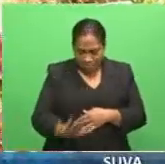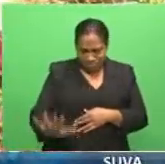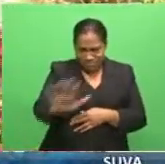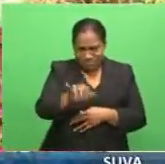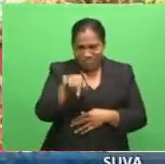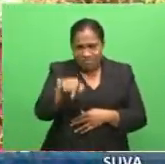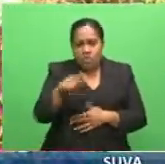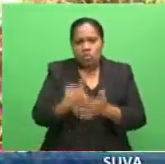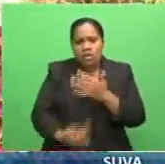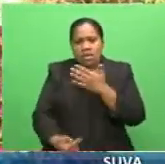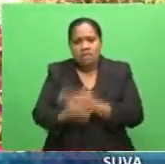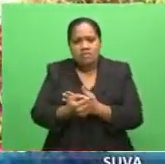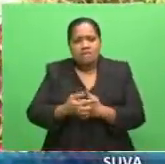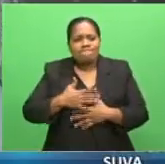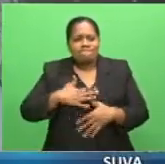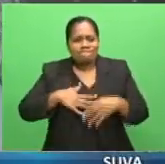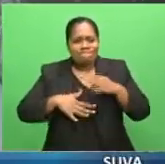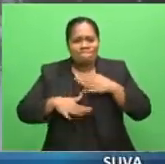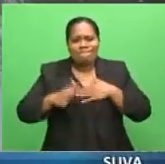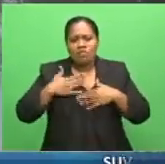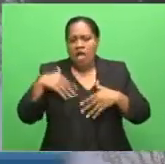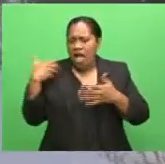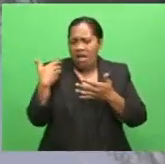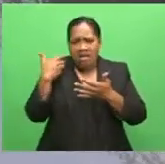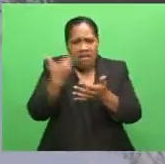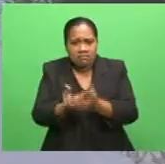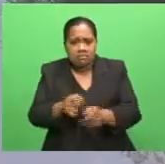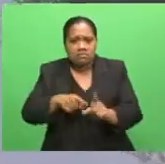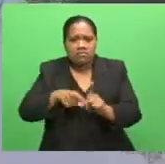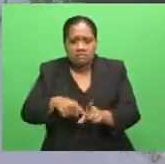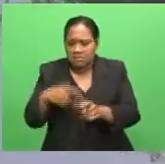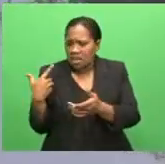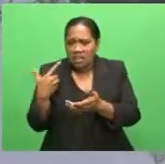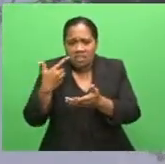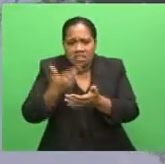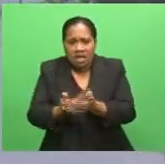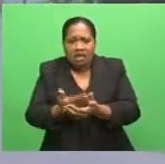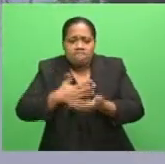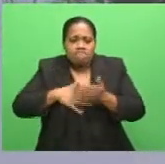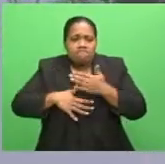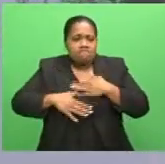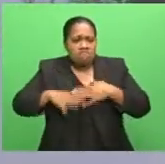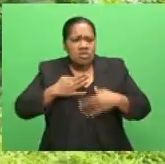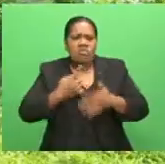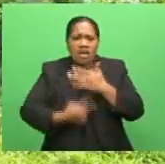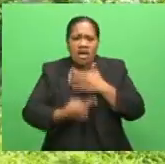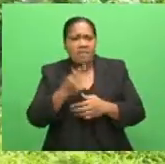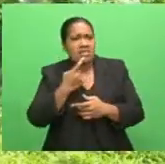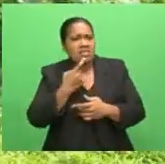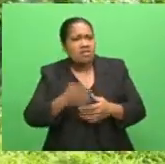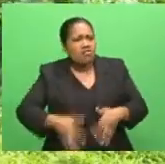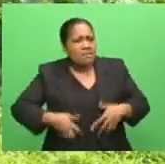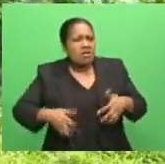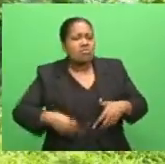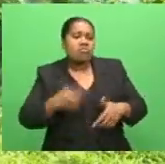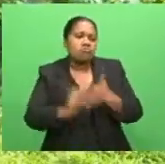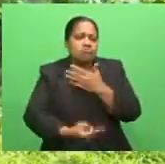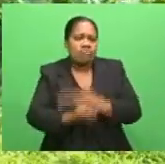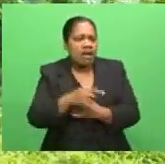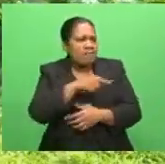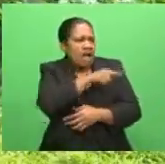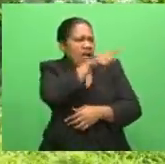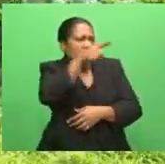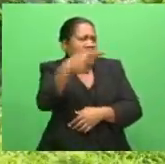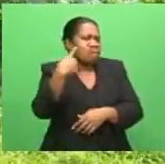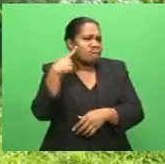have been enduring this health hazard for years and claim their concerns have fallen on deaf ears. We get the full brunt